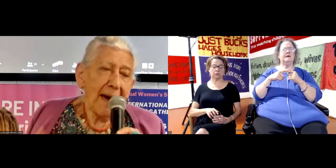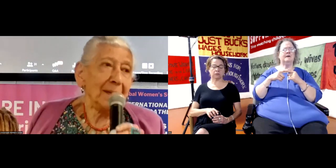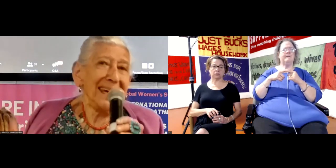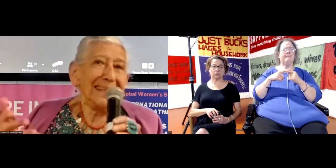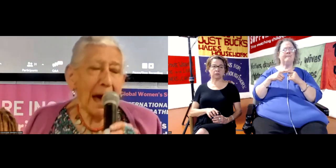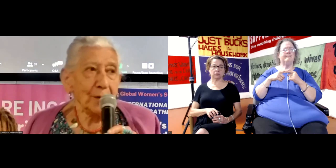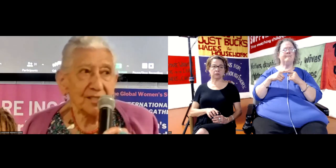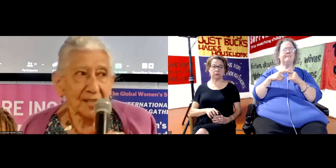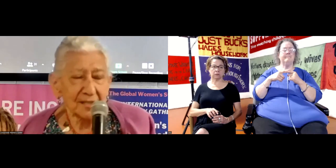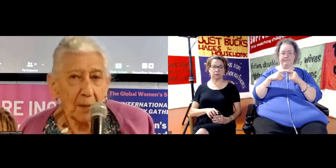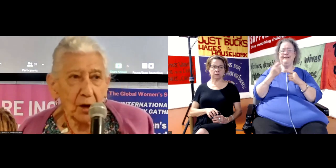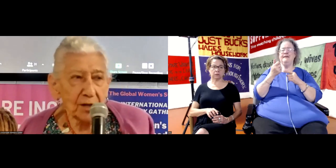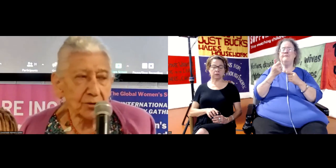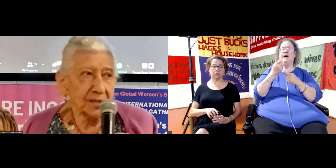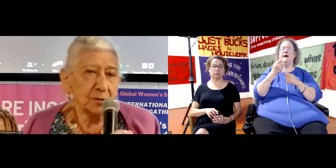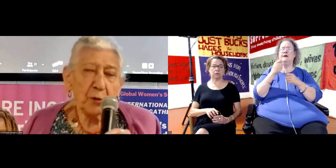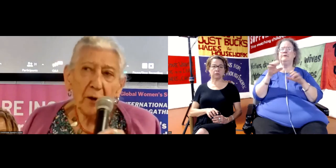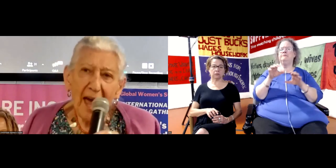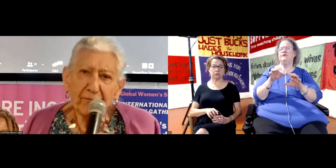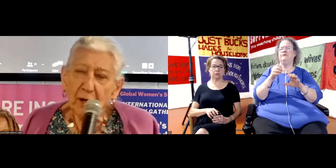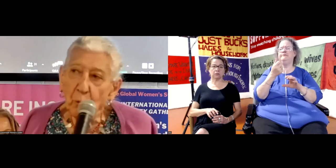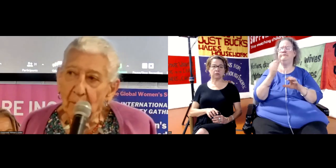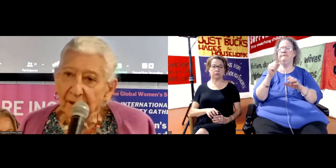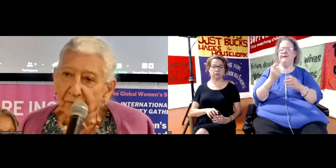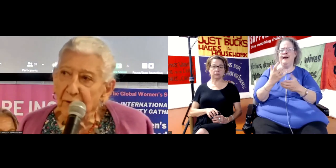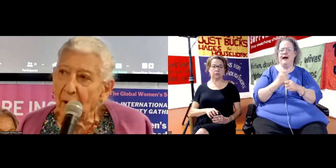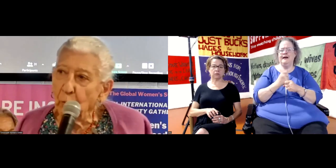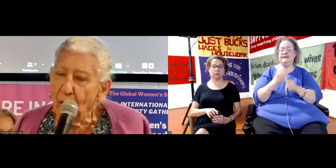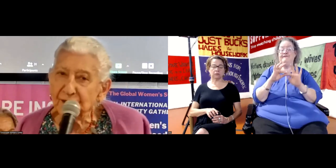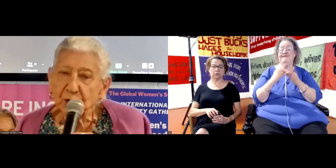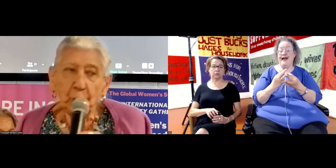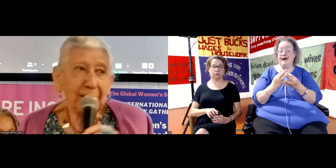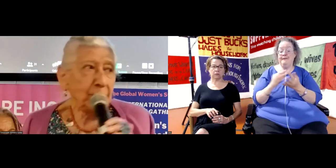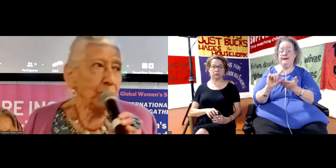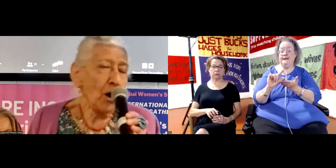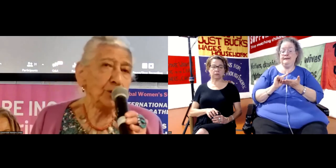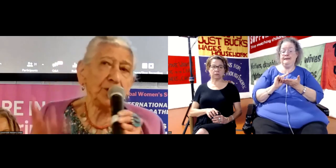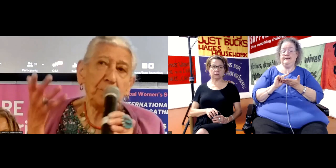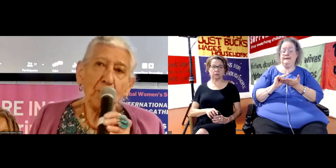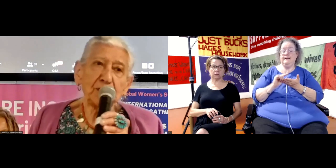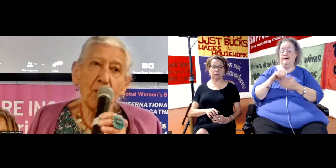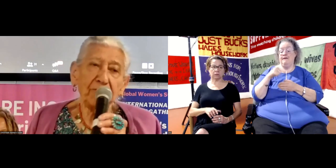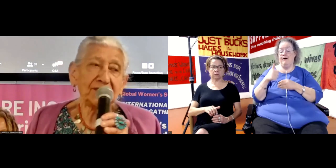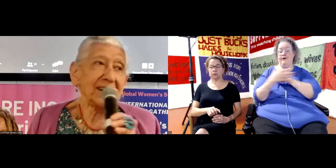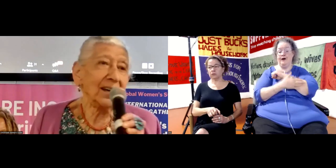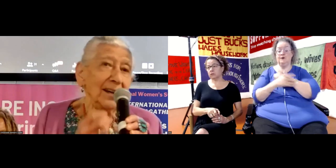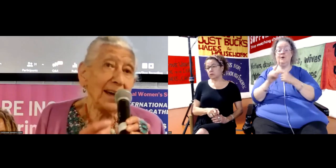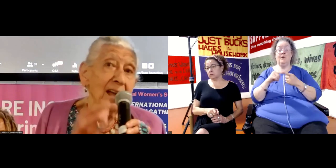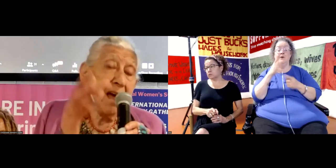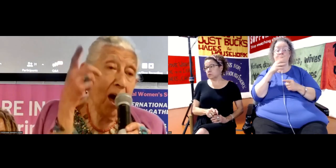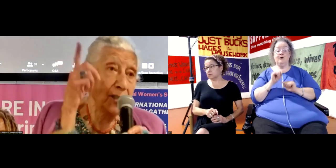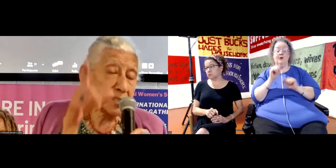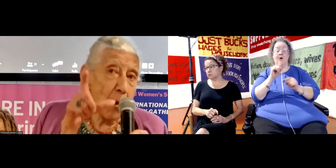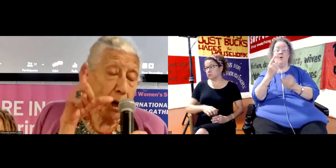a family allowance in some countries, where every woman once a week could go to the post office and